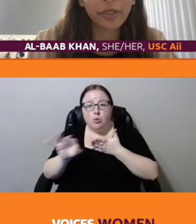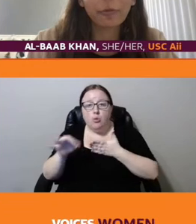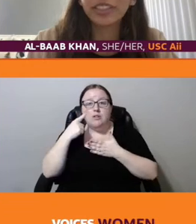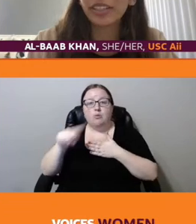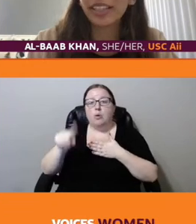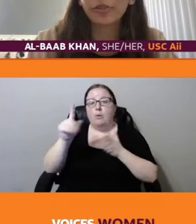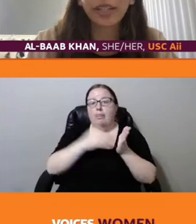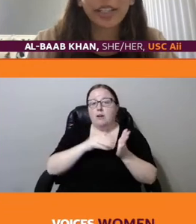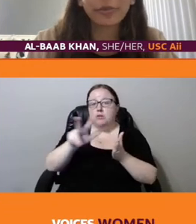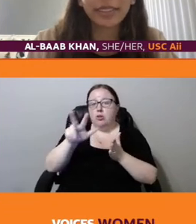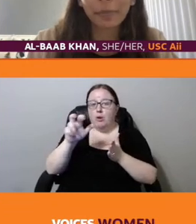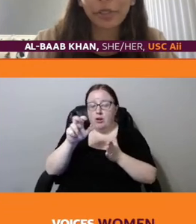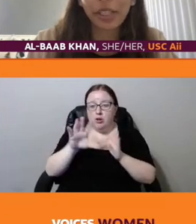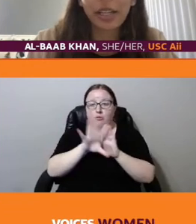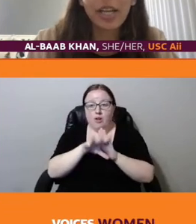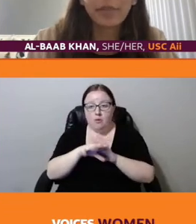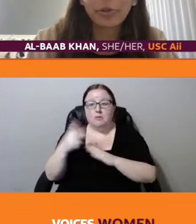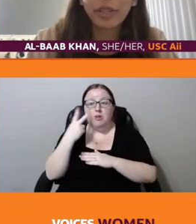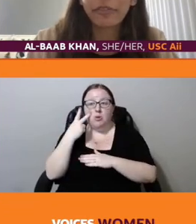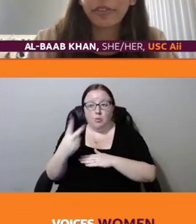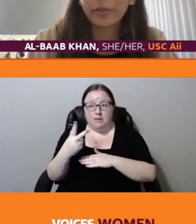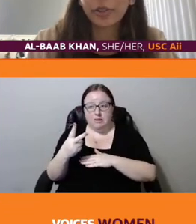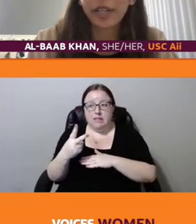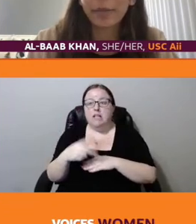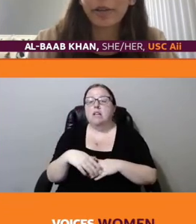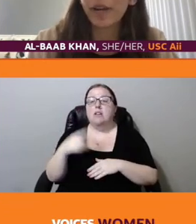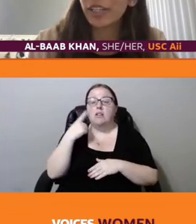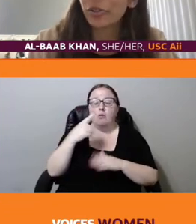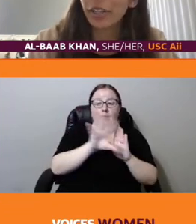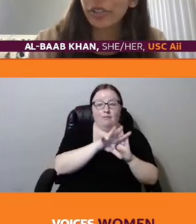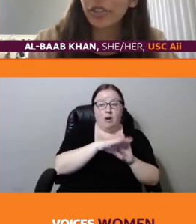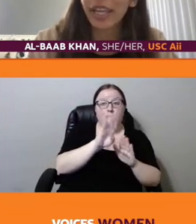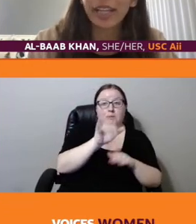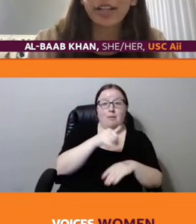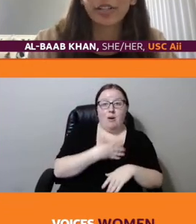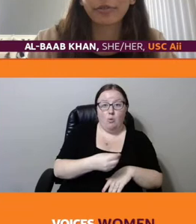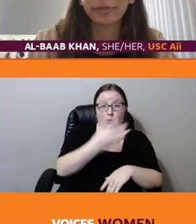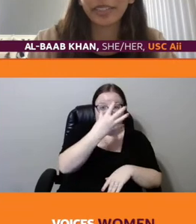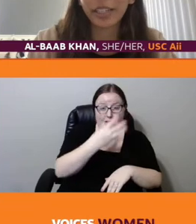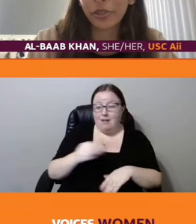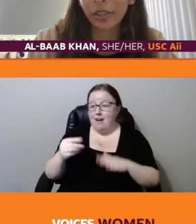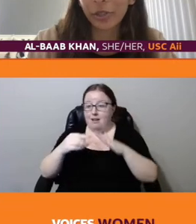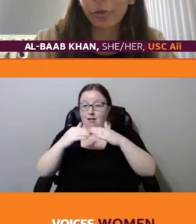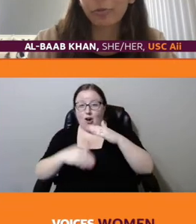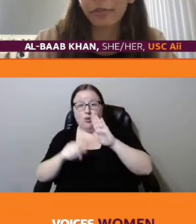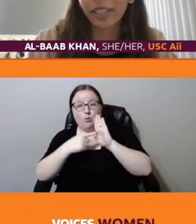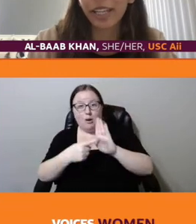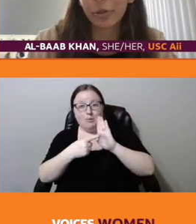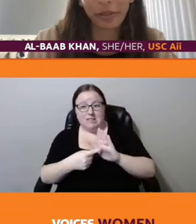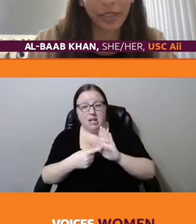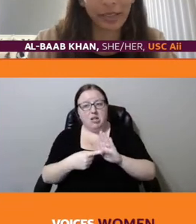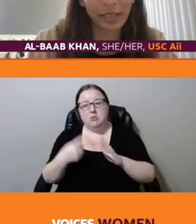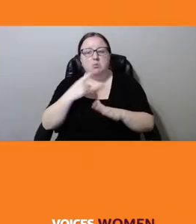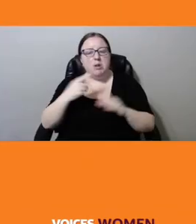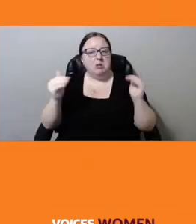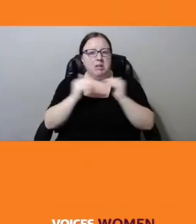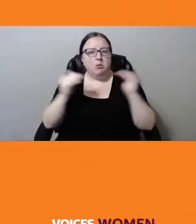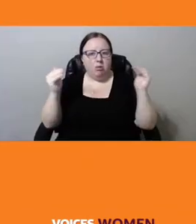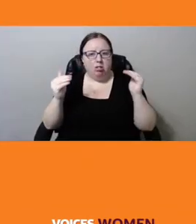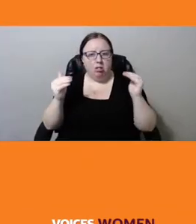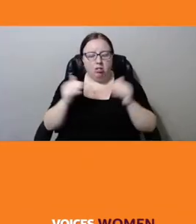1,300 films, we saw that the critical reception between films created by white directors and underrepresented directors were roughly